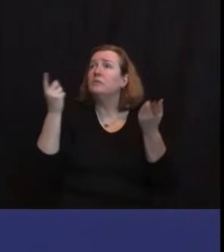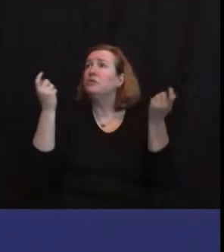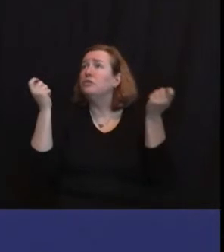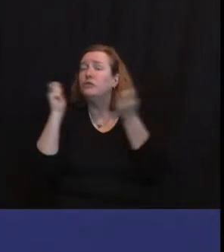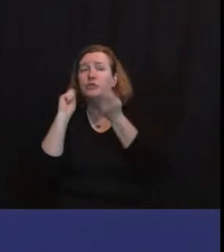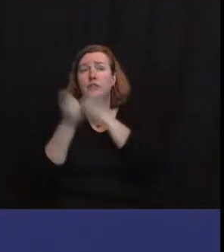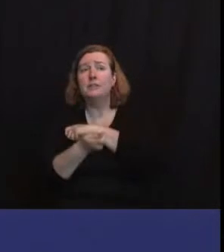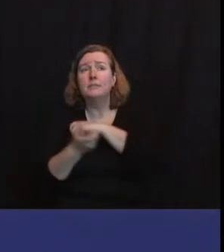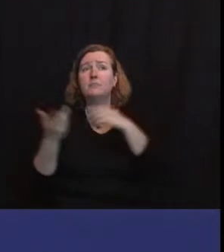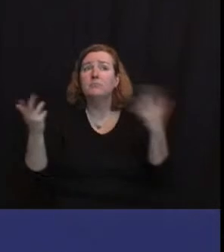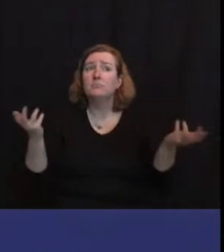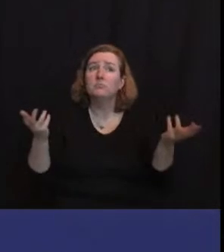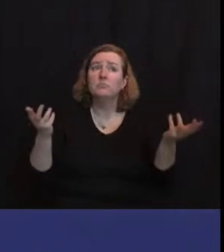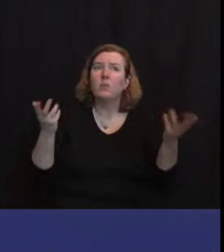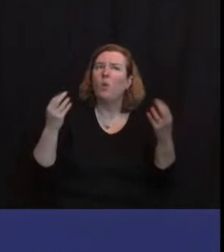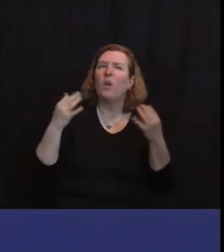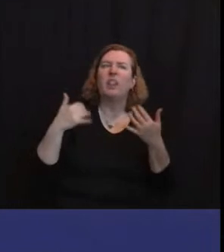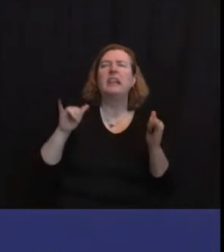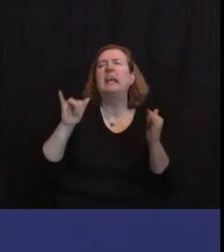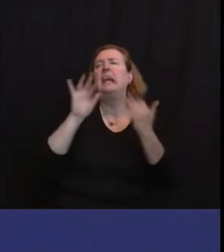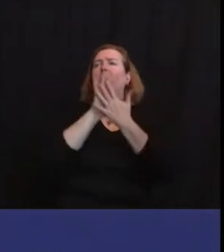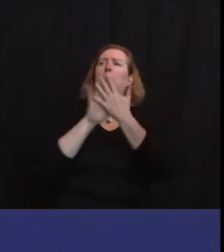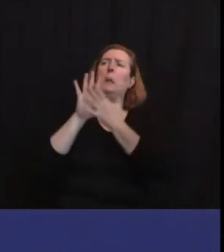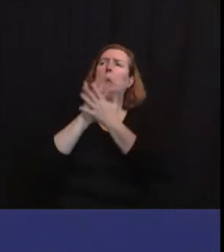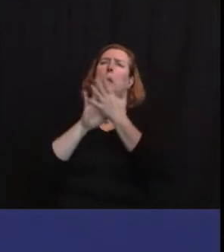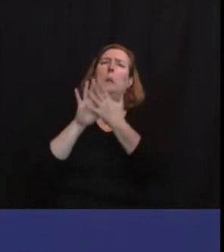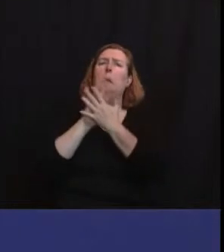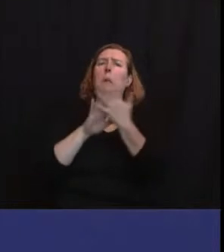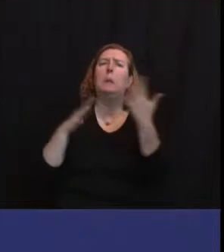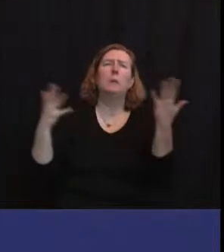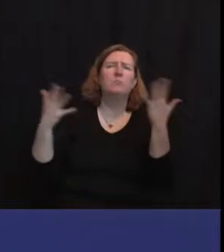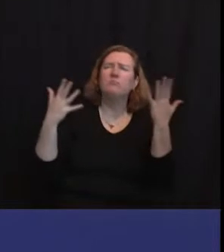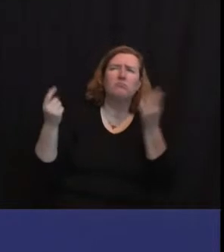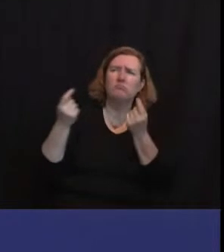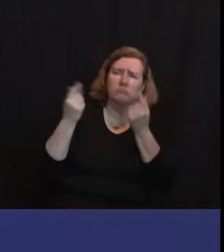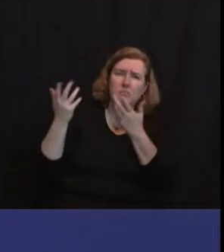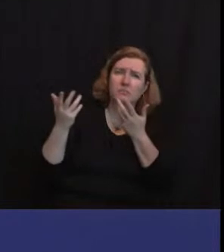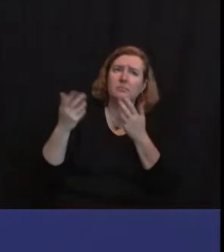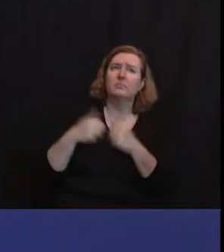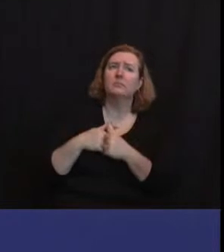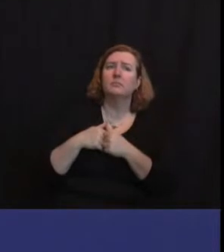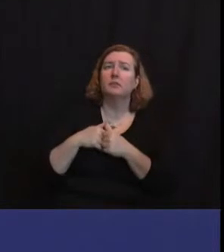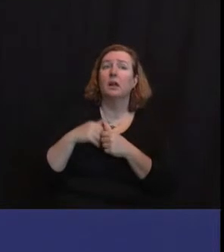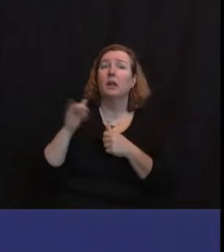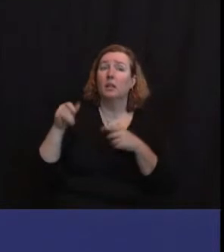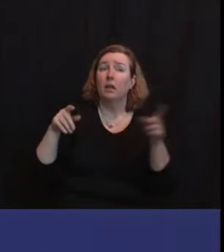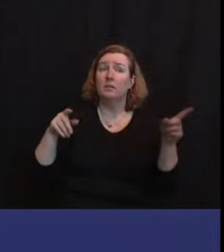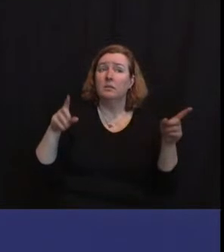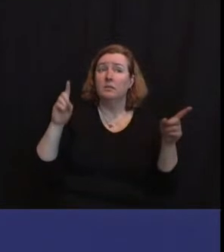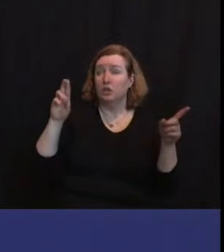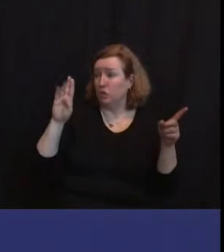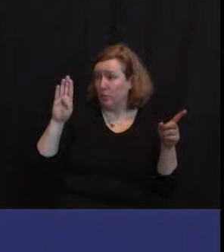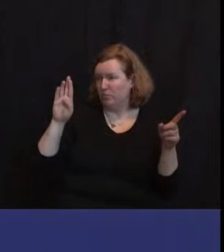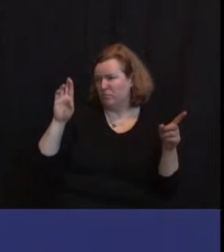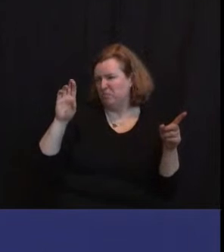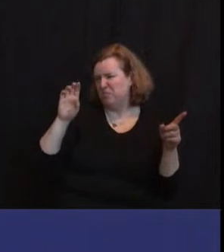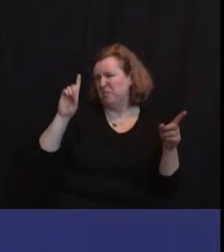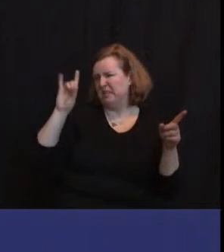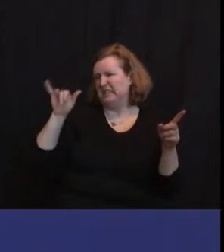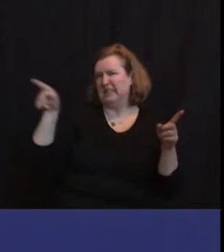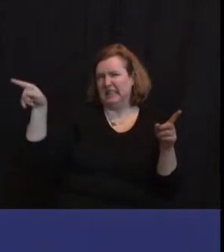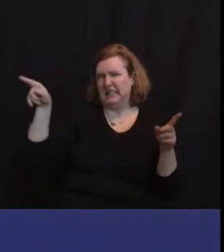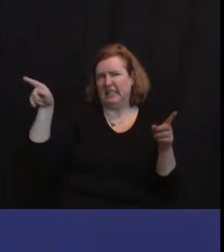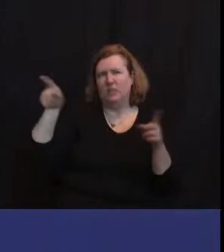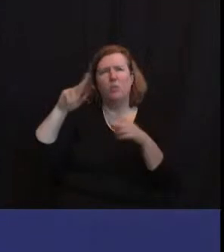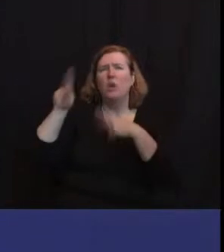is it sort of just a hazy, different reality? And lastly for you, but I'd also like to ask Dr. Bresnitz about what data he thinks needs to be in